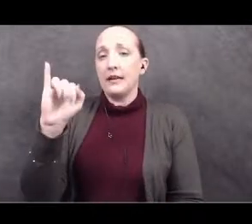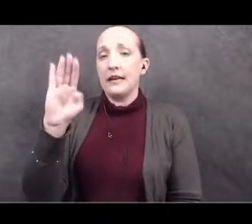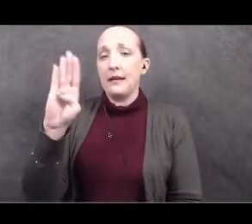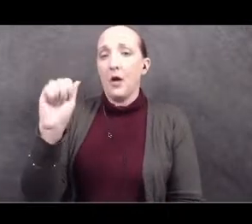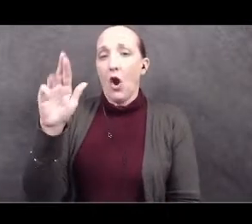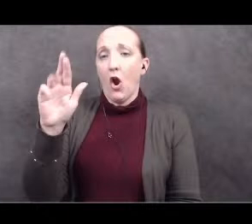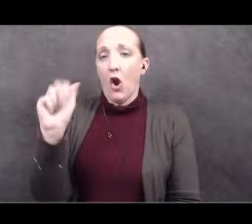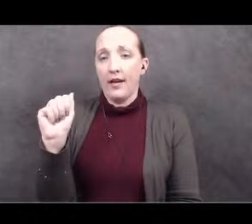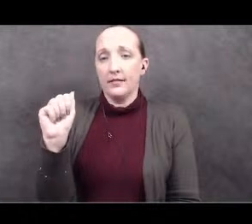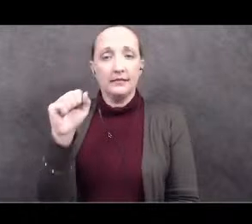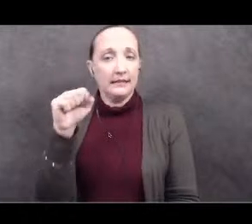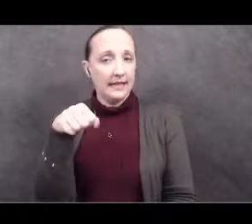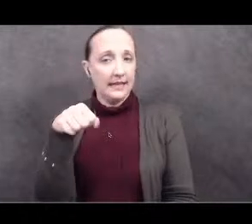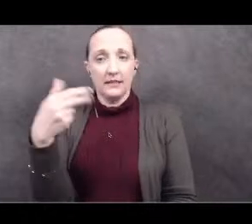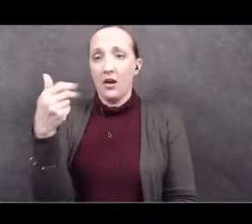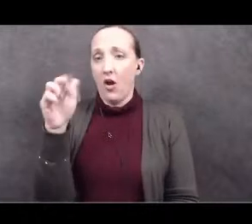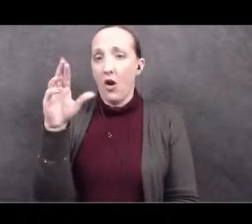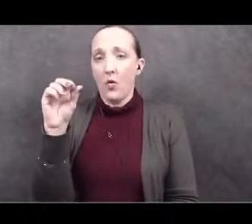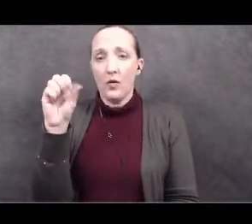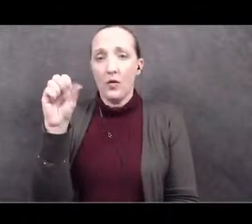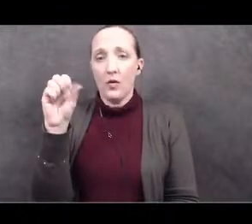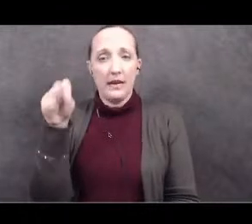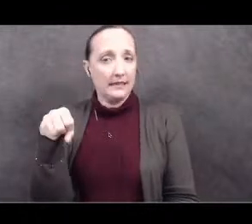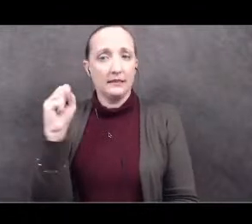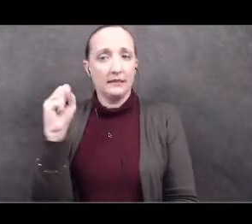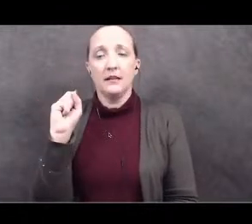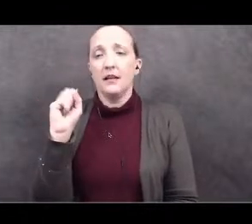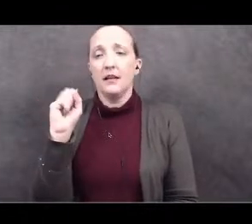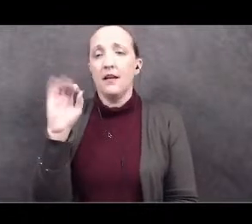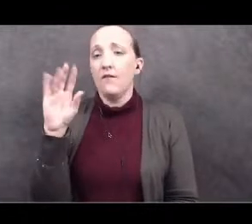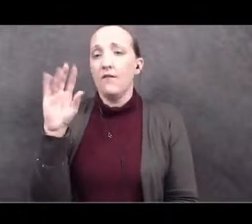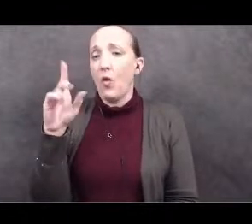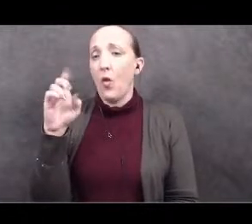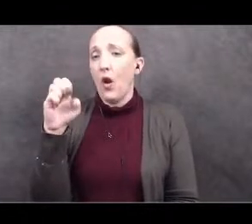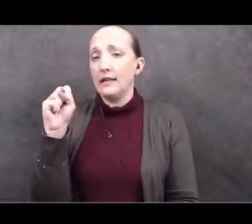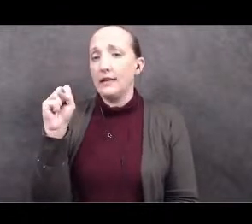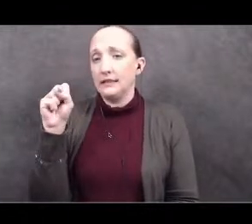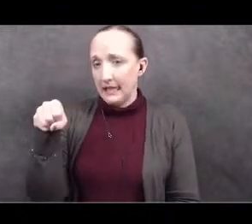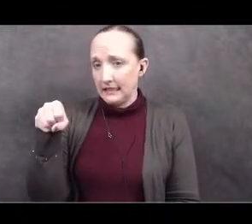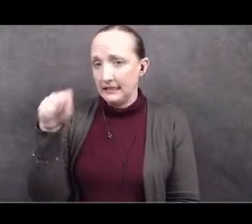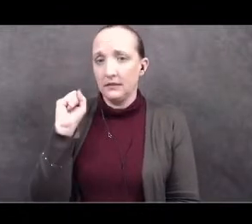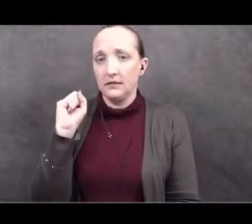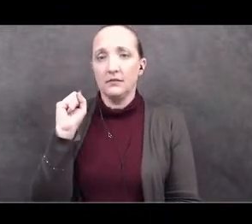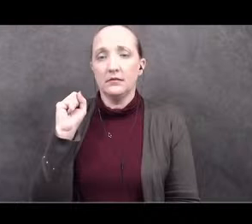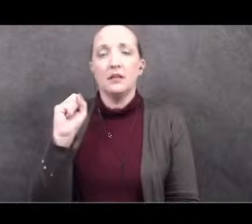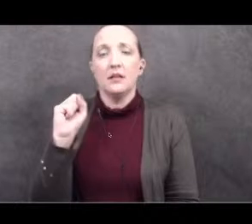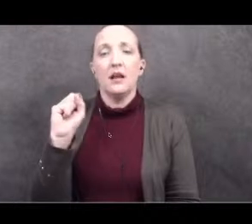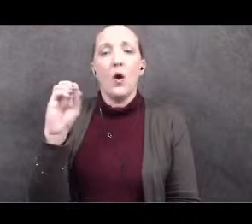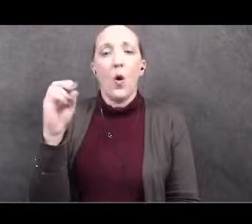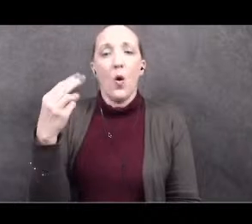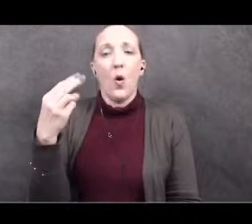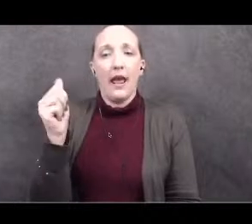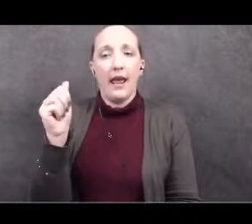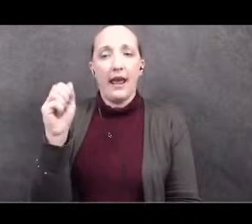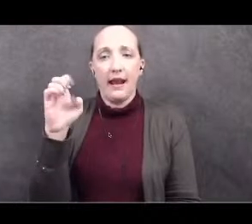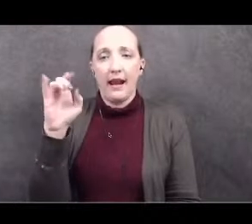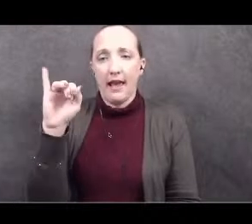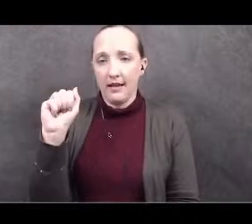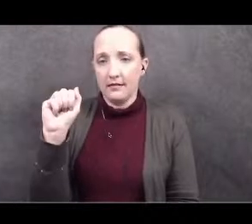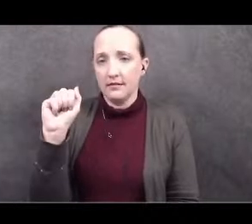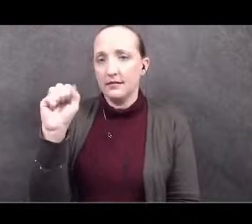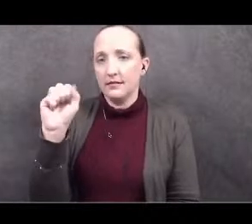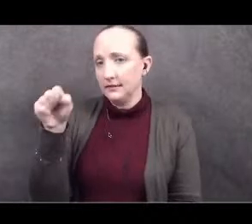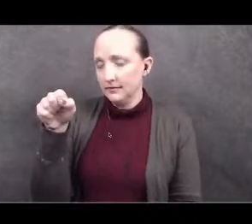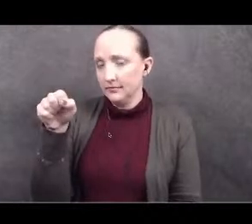yes Mrs Haro yes Mr Flores yes Miss dorin NOA yes Miss